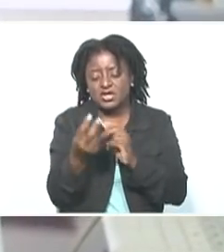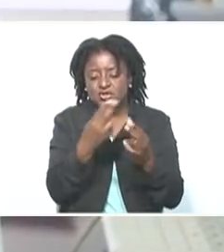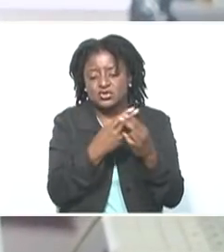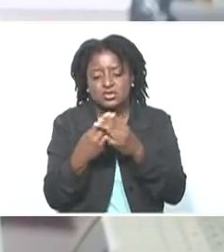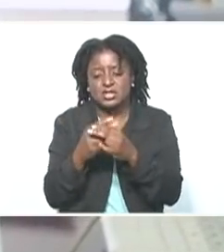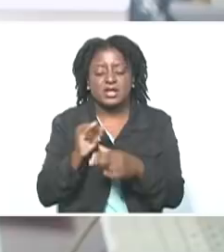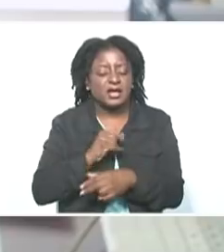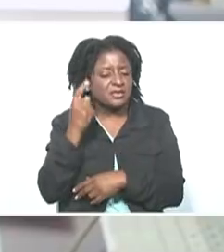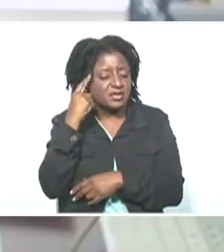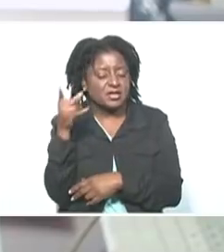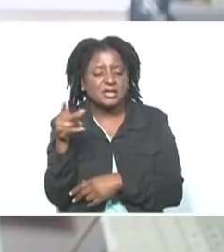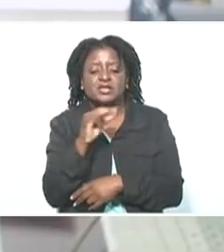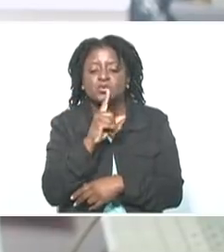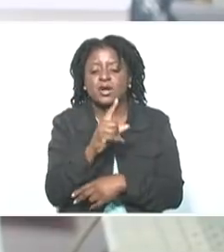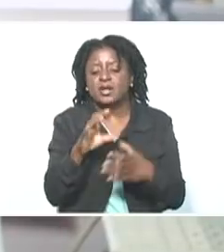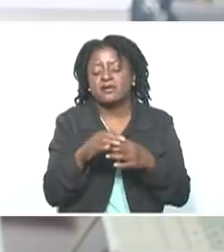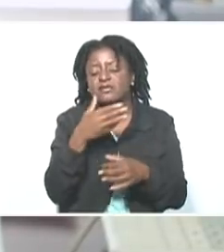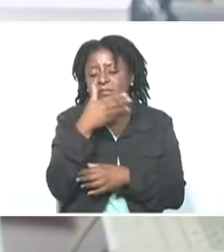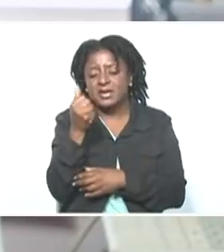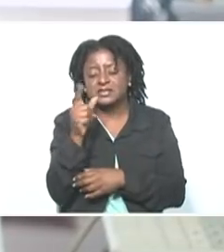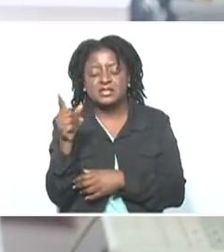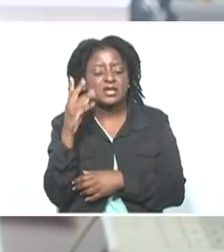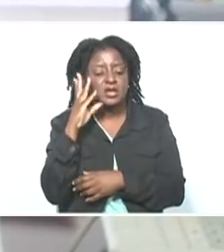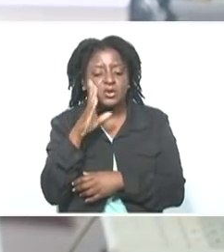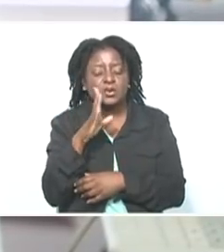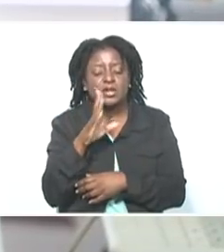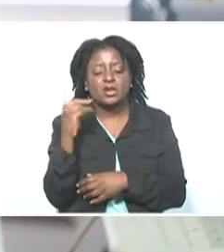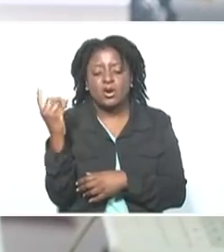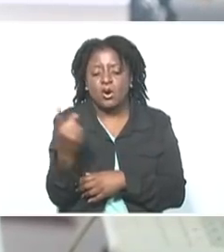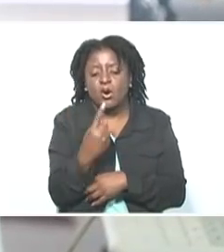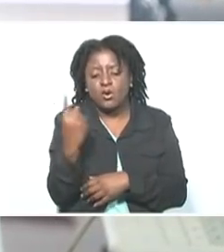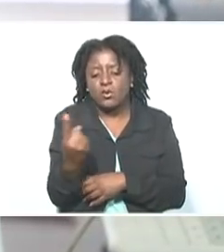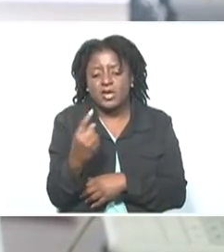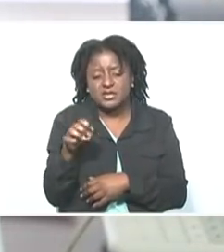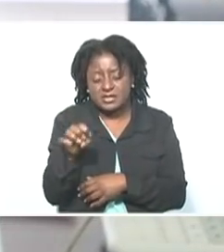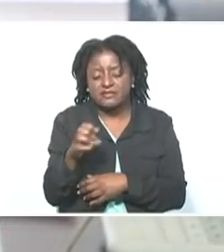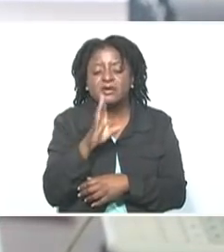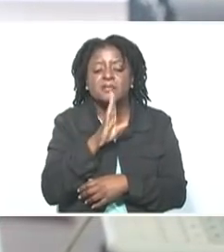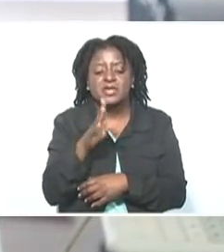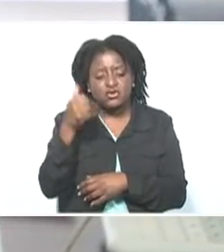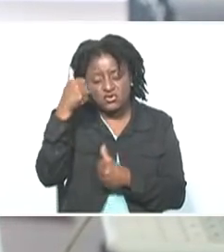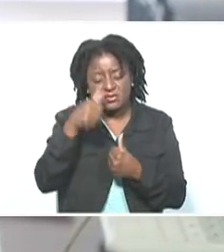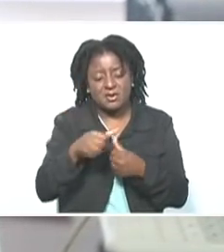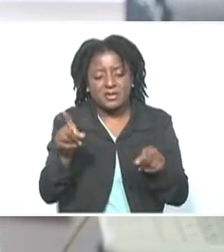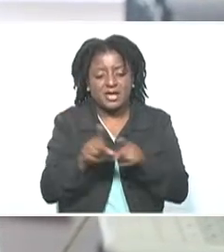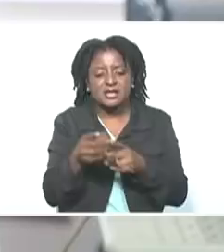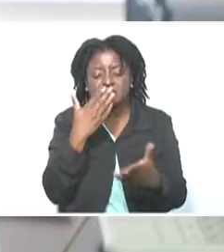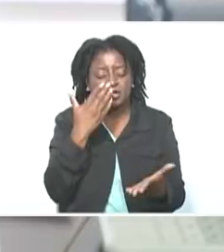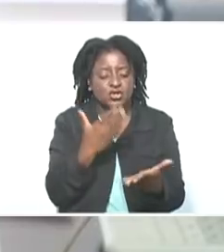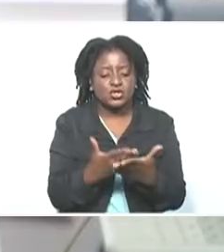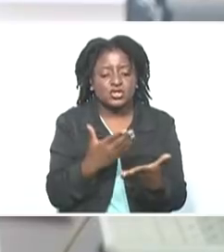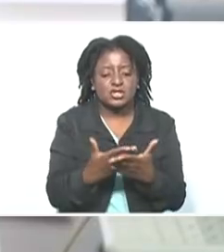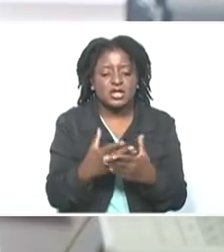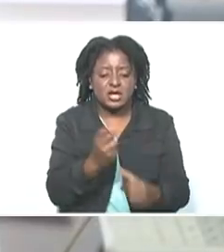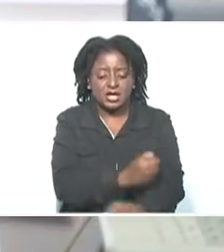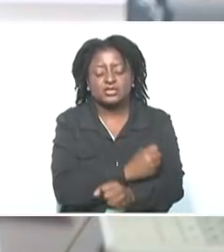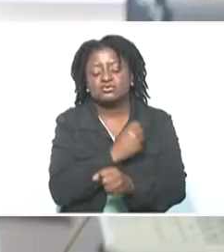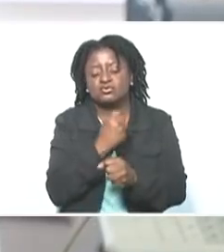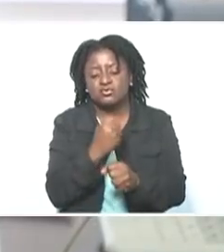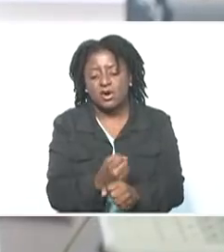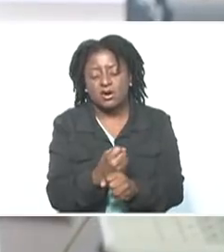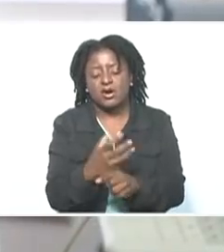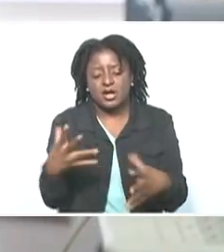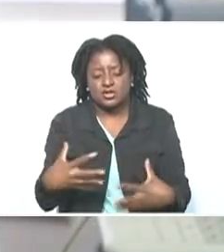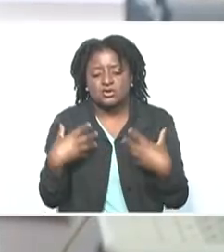is one of the best, and he would always ever be remembered as a good and strong